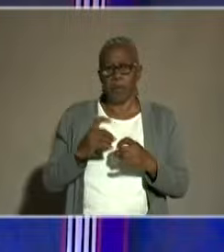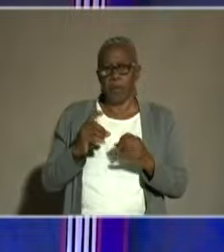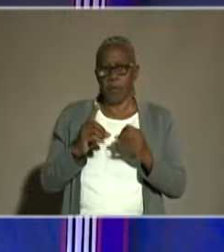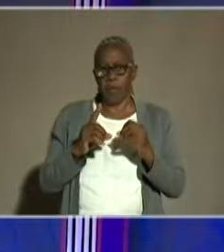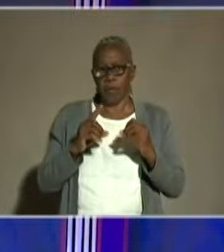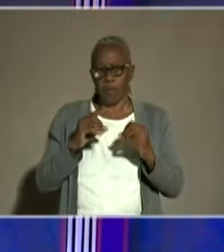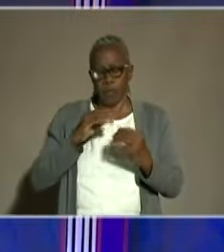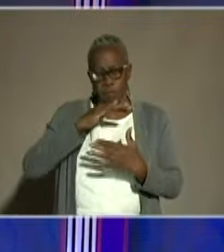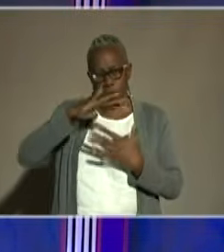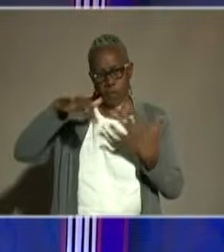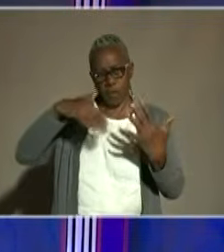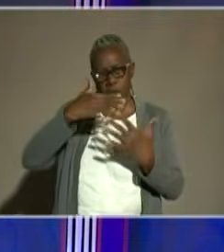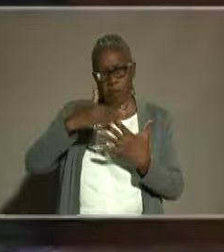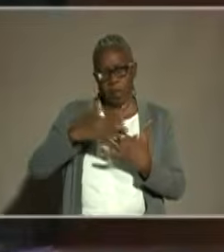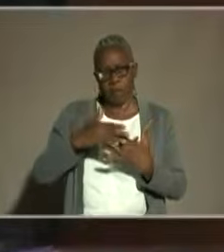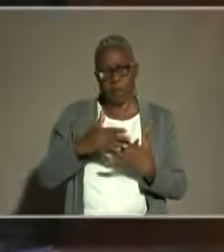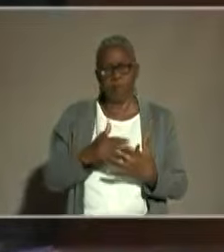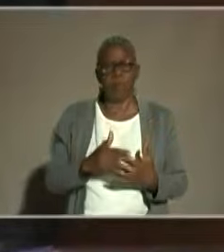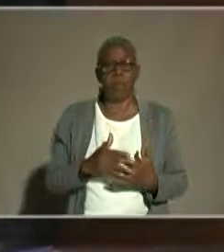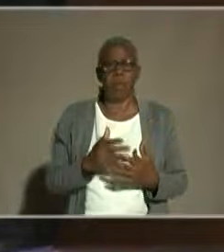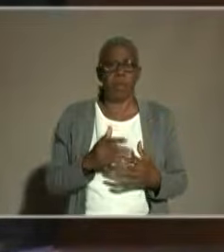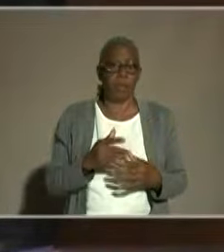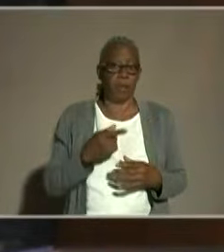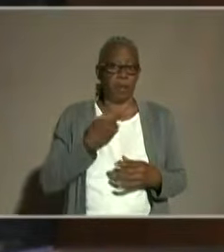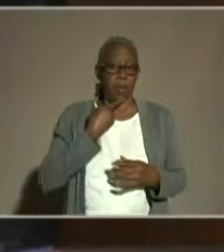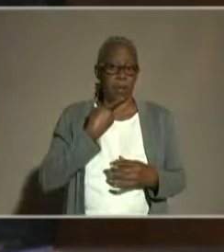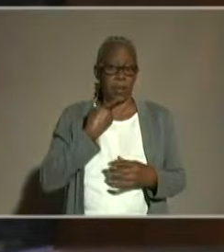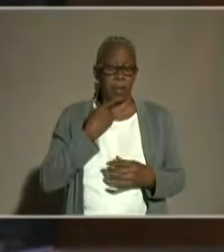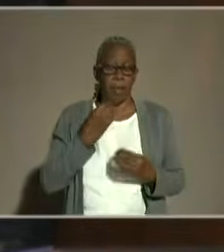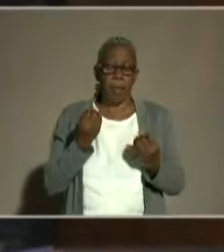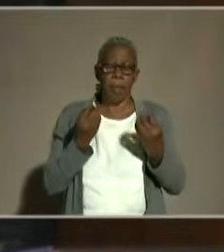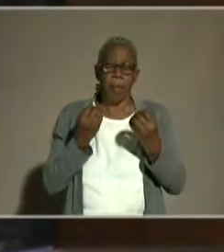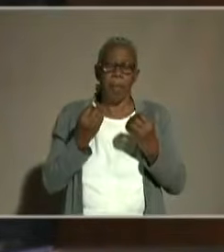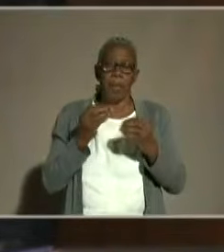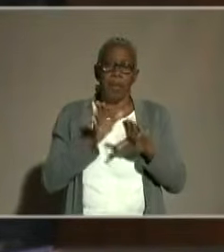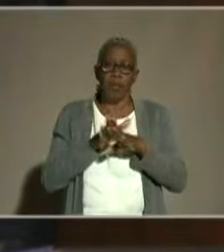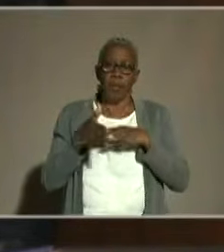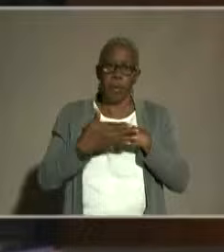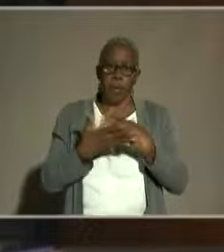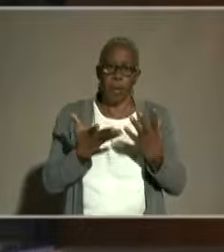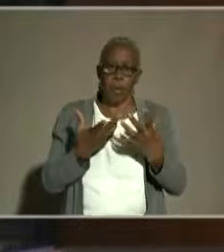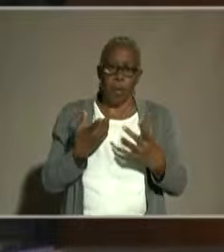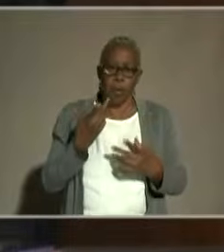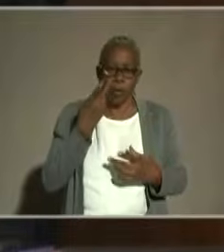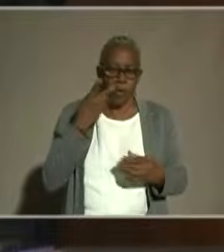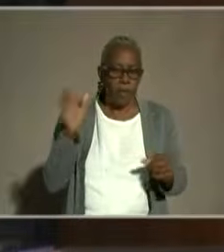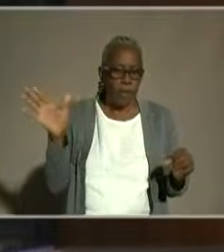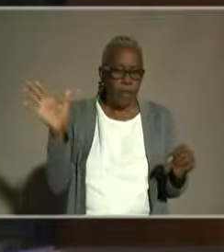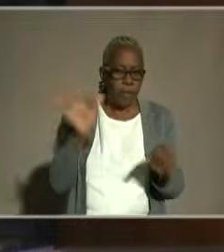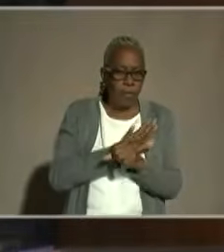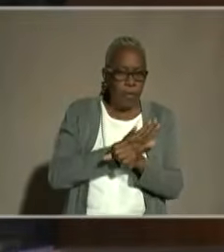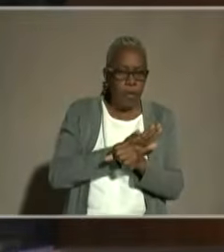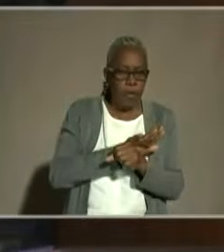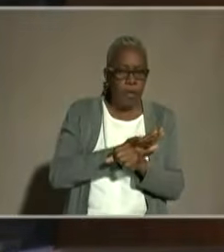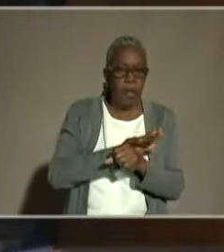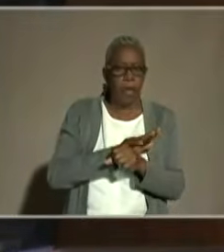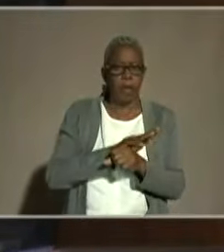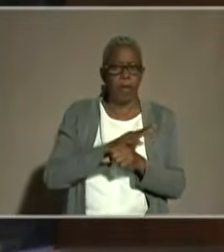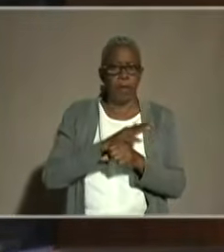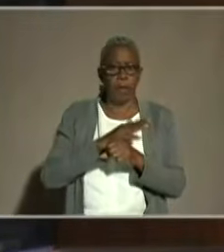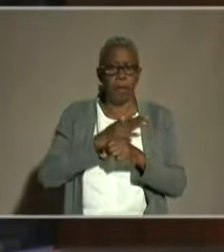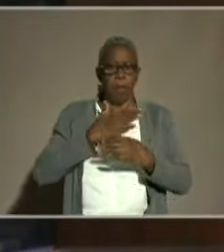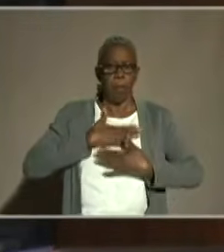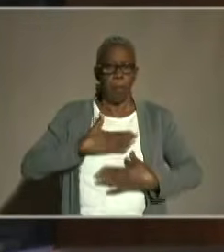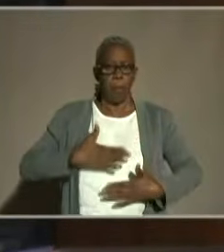Harriot. Well, Archie, Delanore says many Jamaicans would like to see the full rollout of body-worn cameras on our